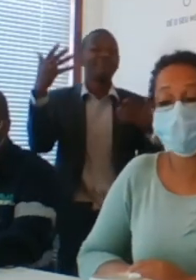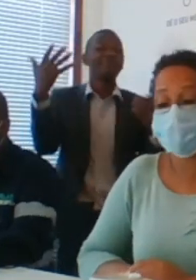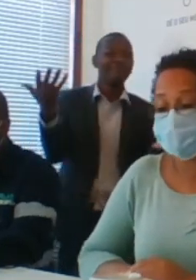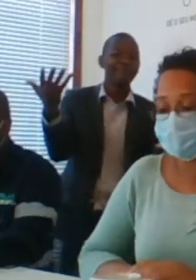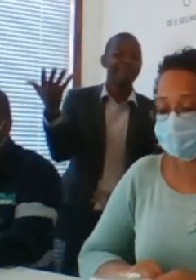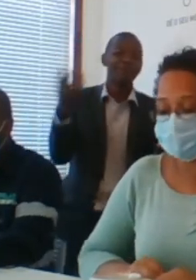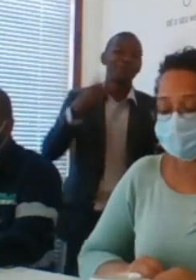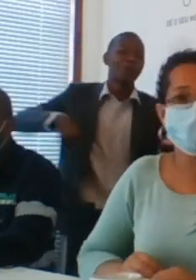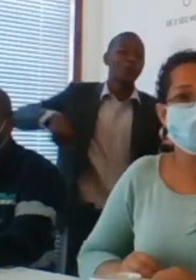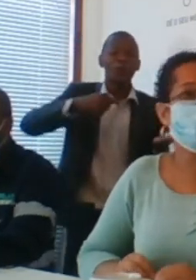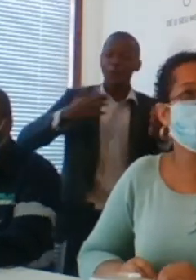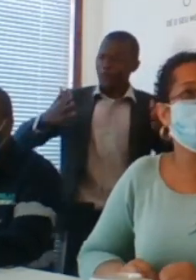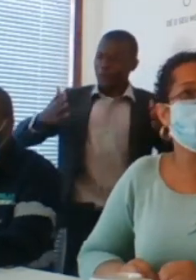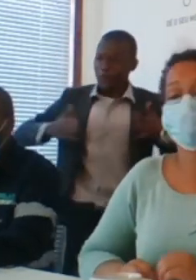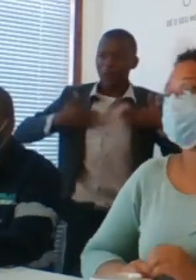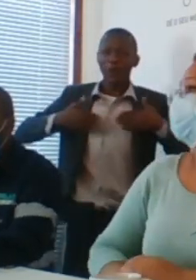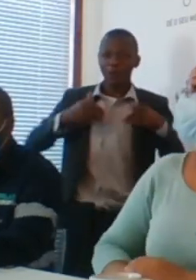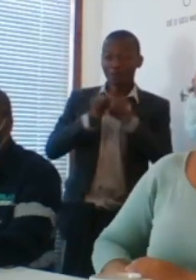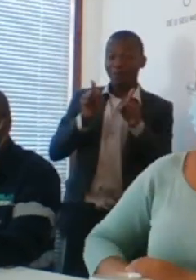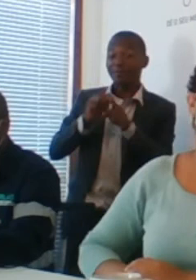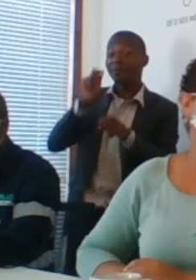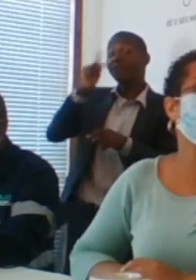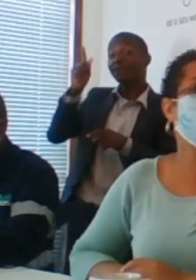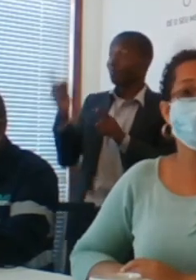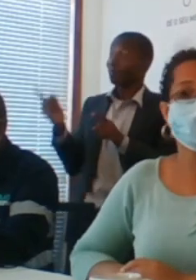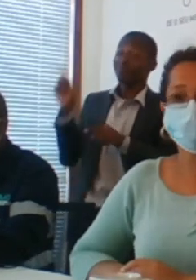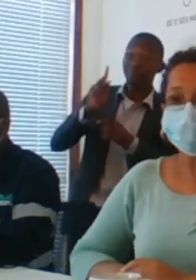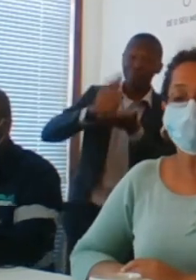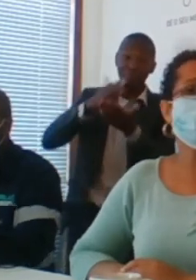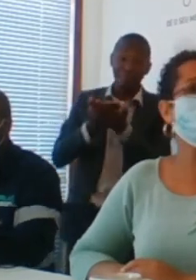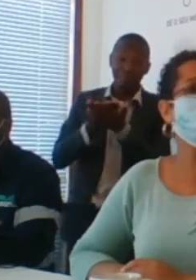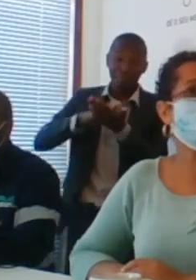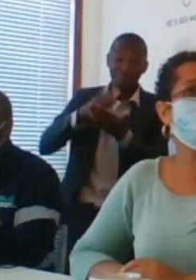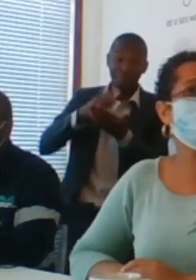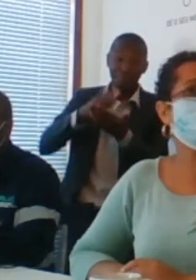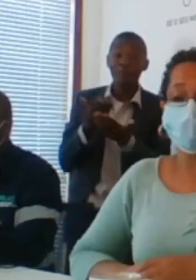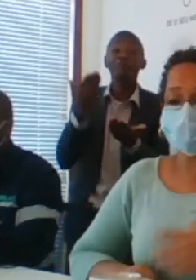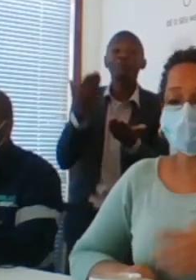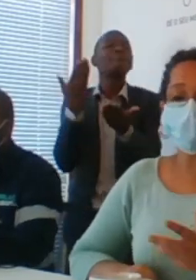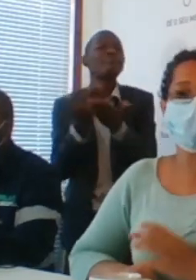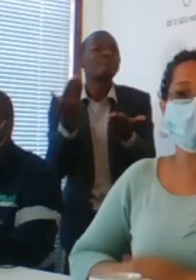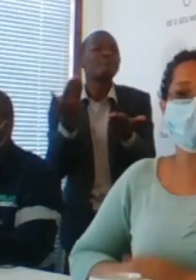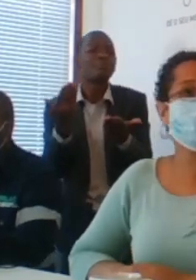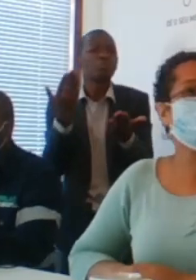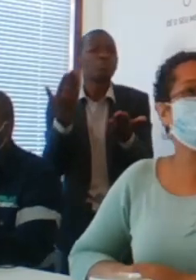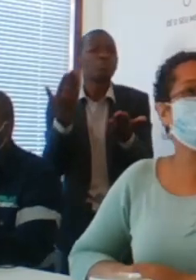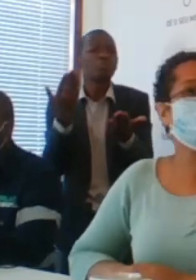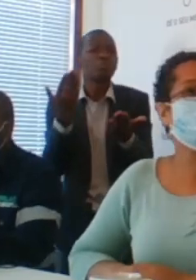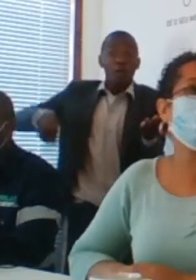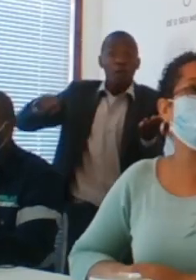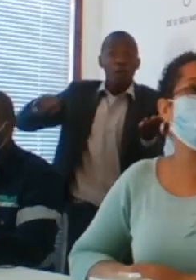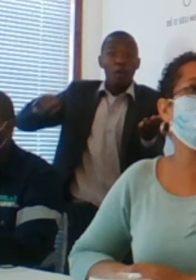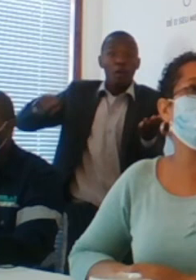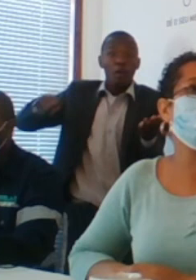and we were made sure that Mr. Albino was here with us translating, because we were counting that special